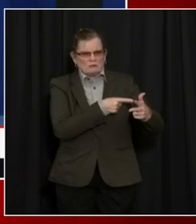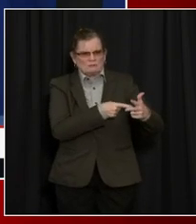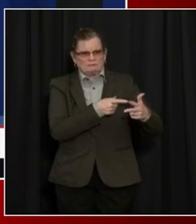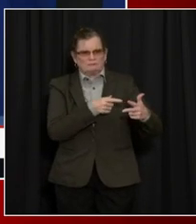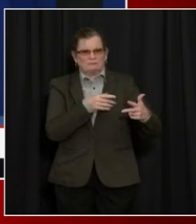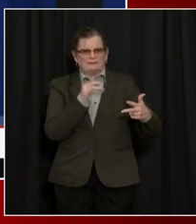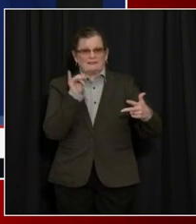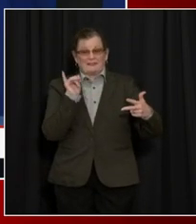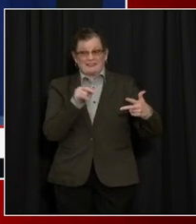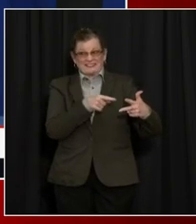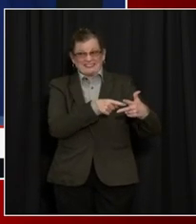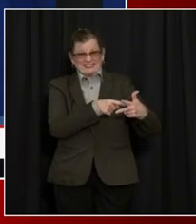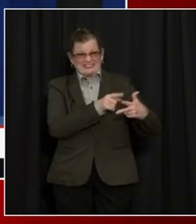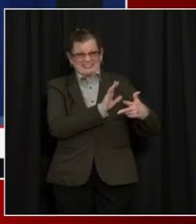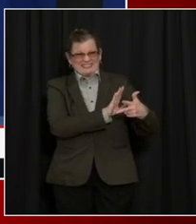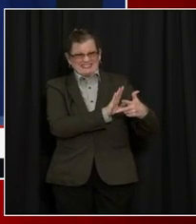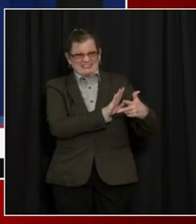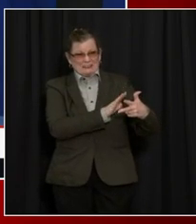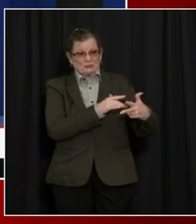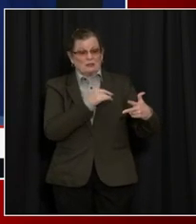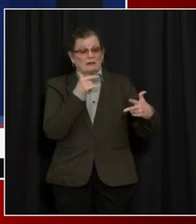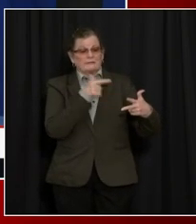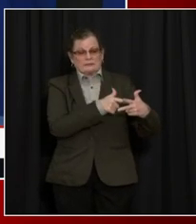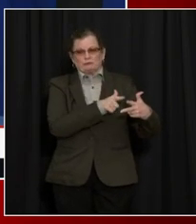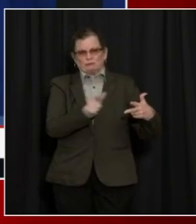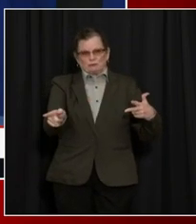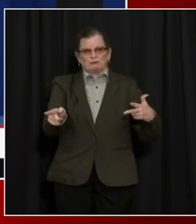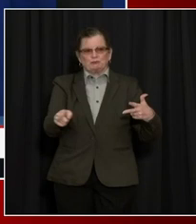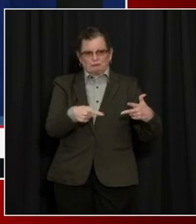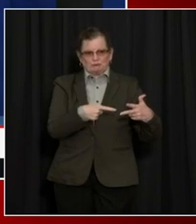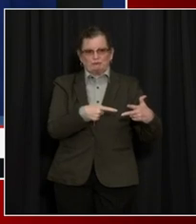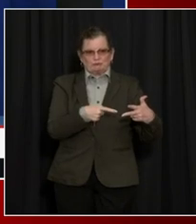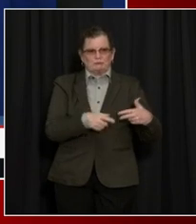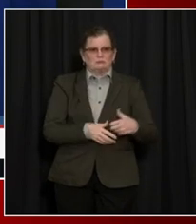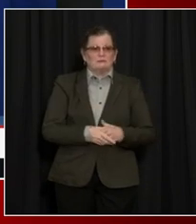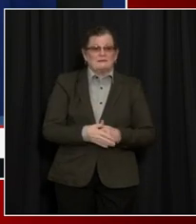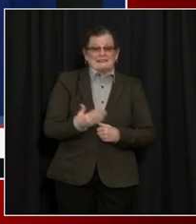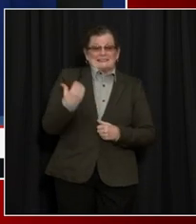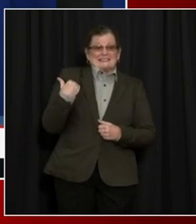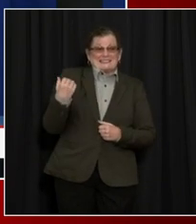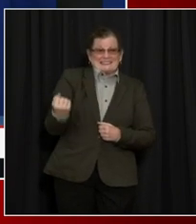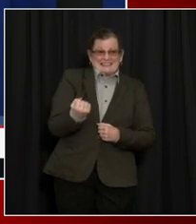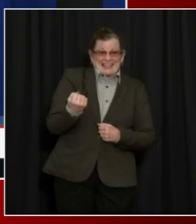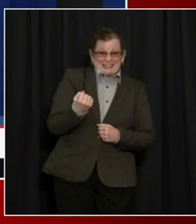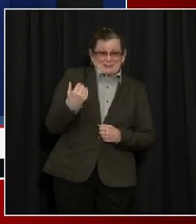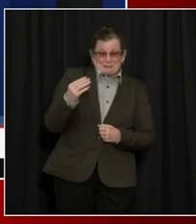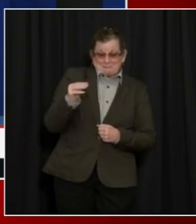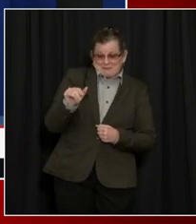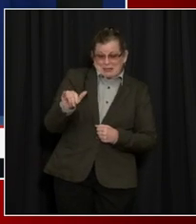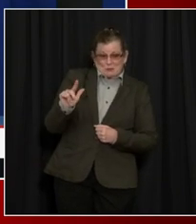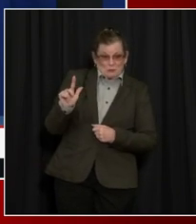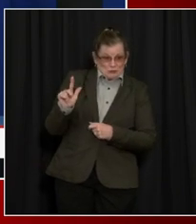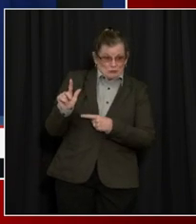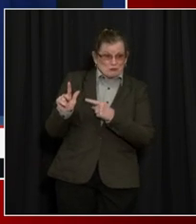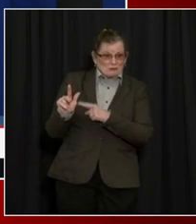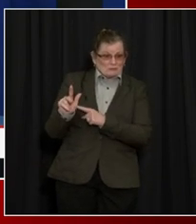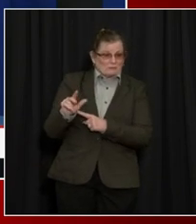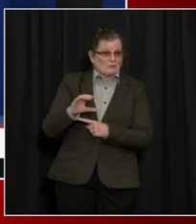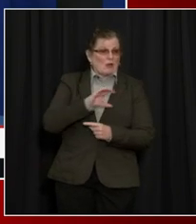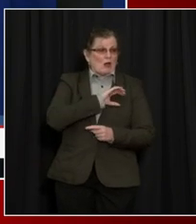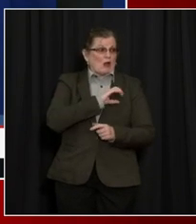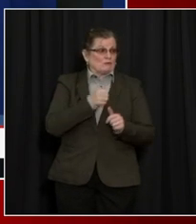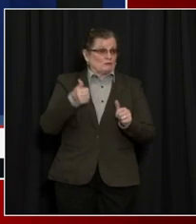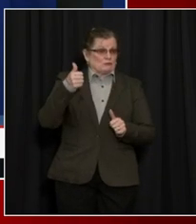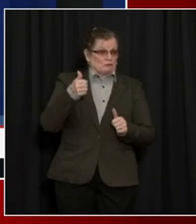incident. On Saturday, May 23rd, officers from the 7th District were flagged down in reference to a shooting